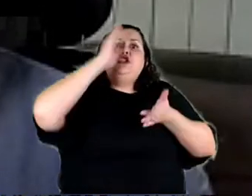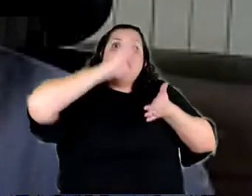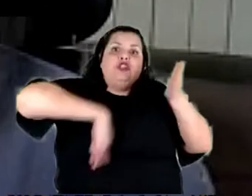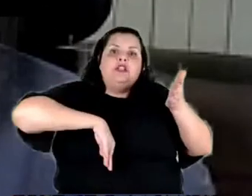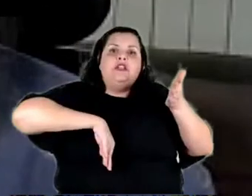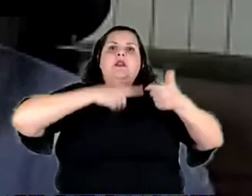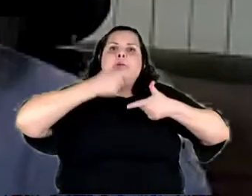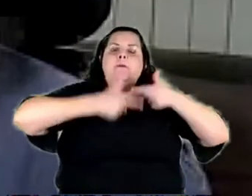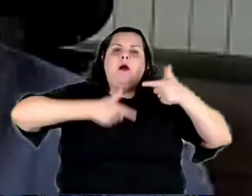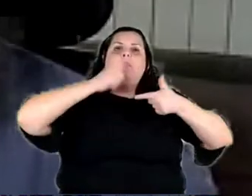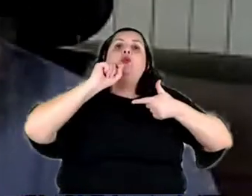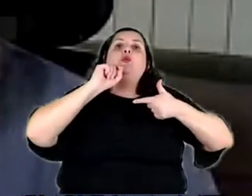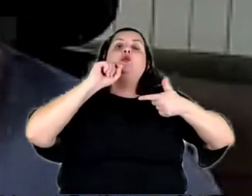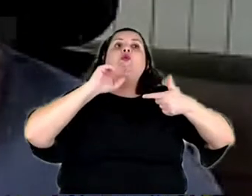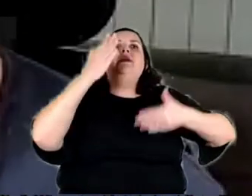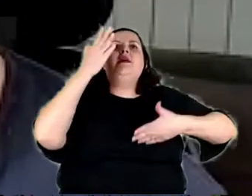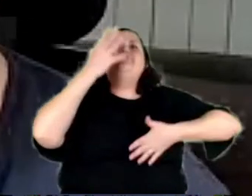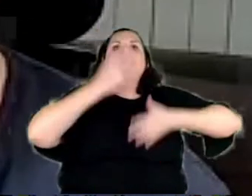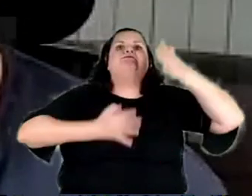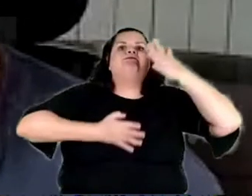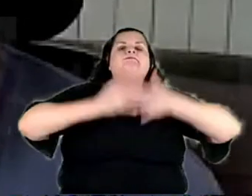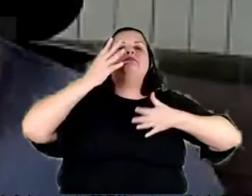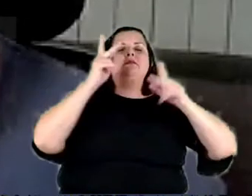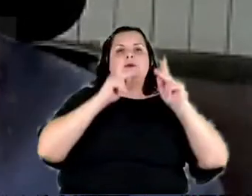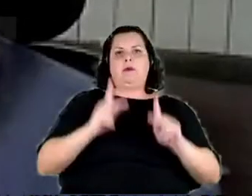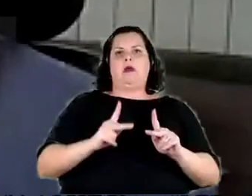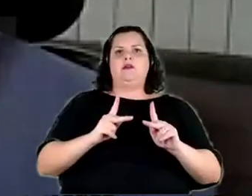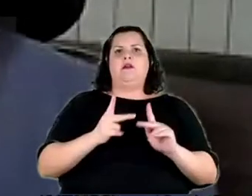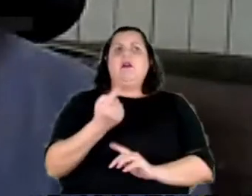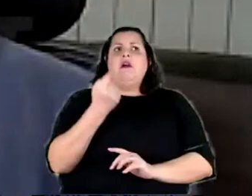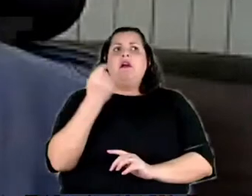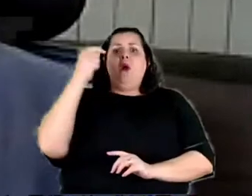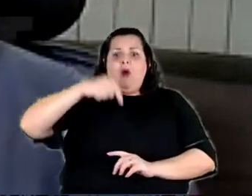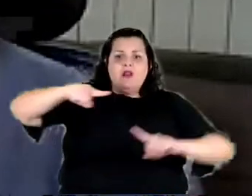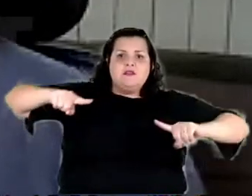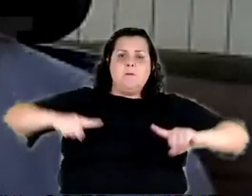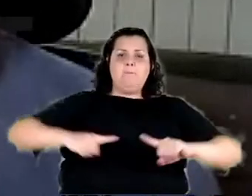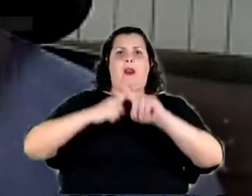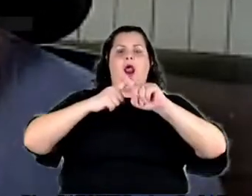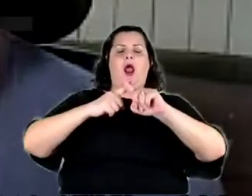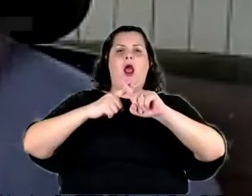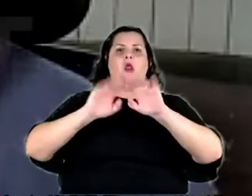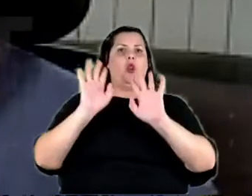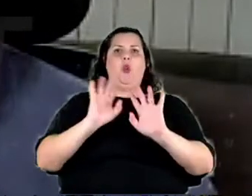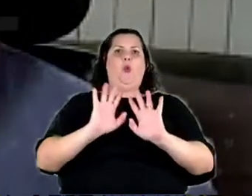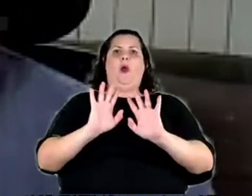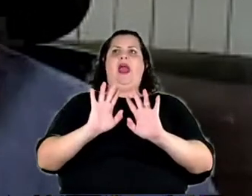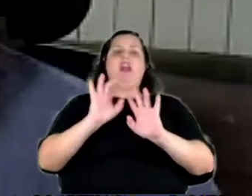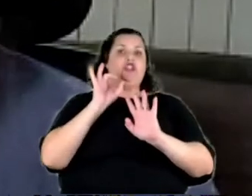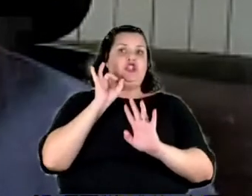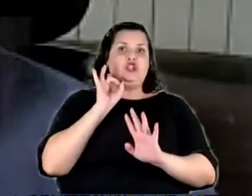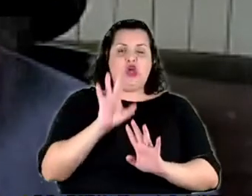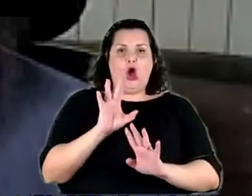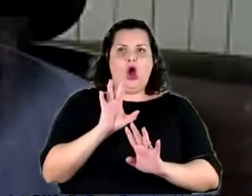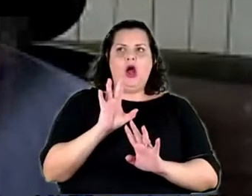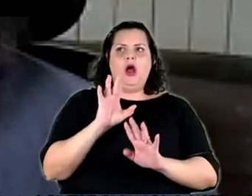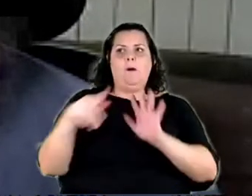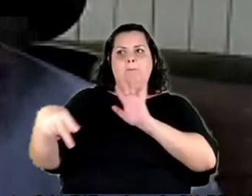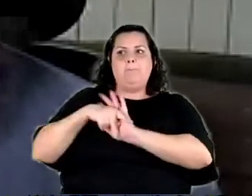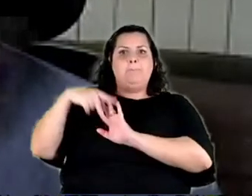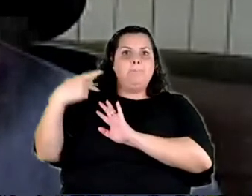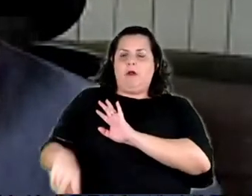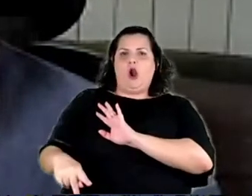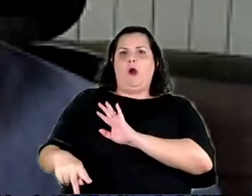Israel is doing. It's also what the other side is doing. And yes, we have the power and they don't, but that doesn't absolve them